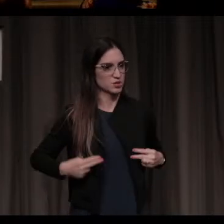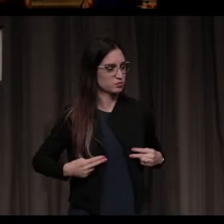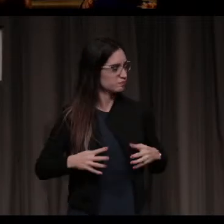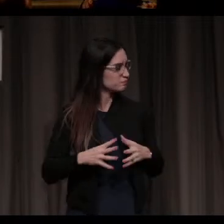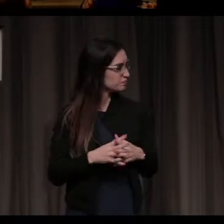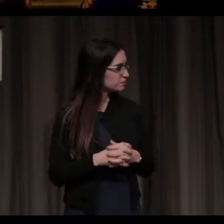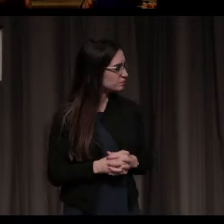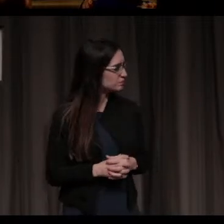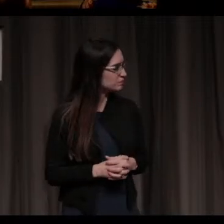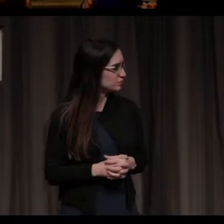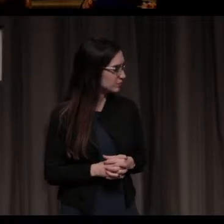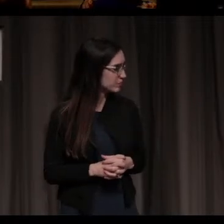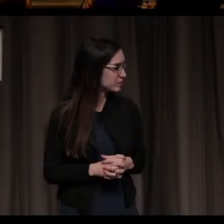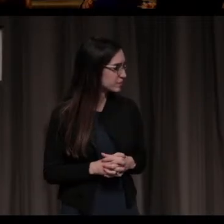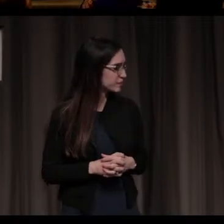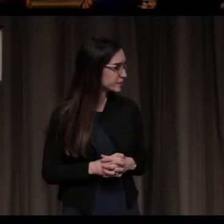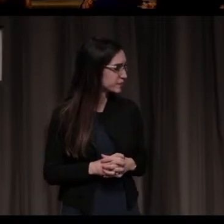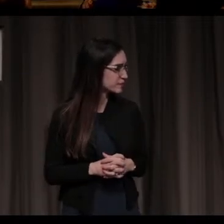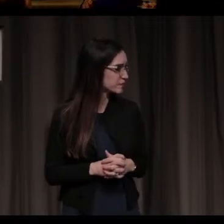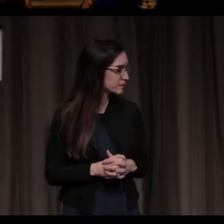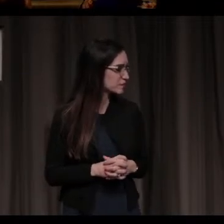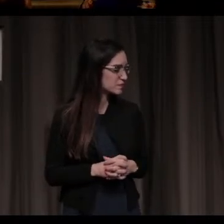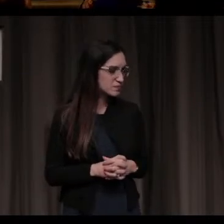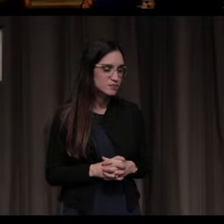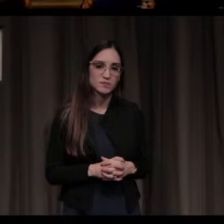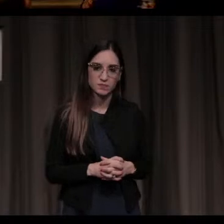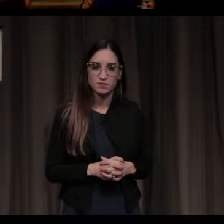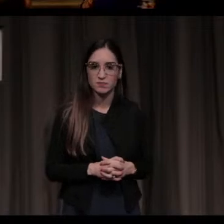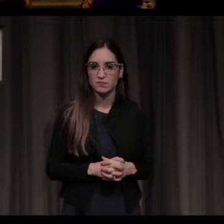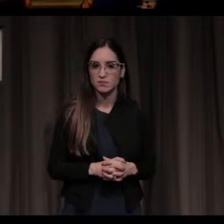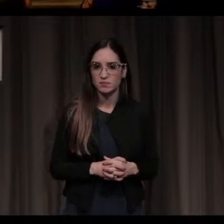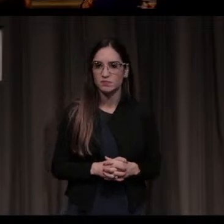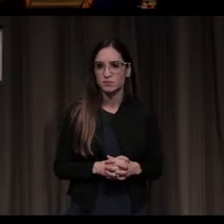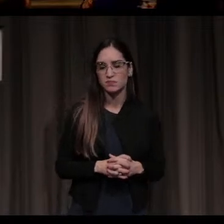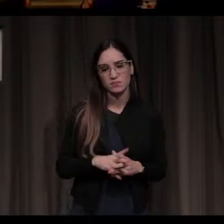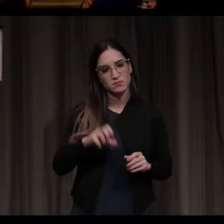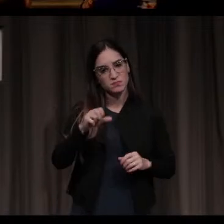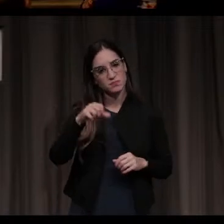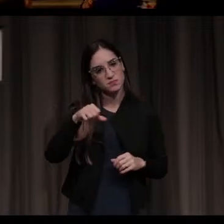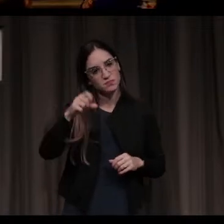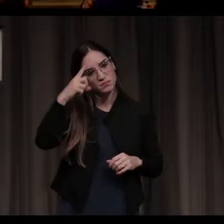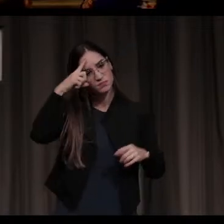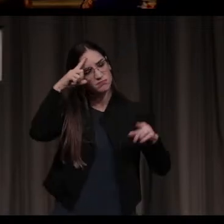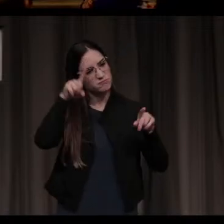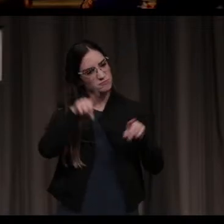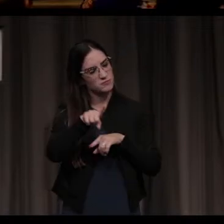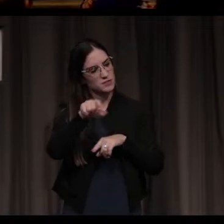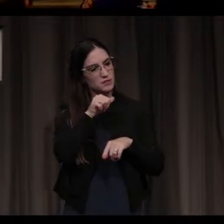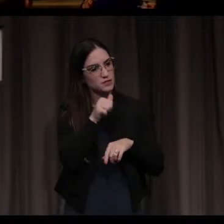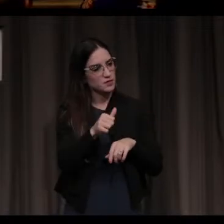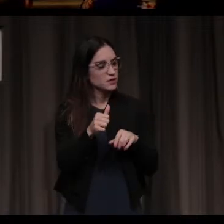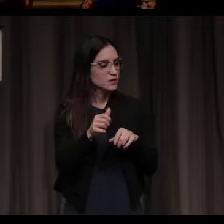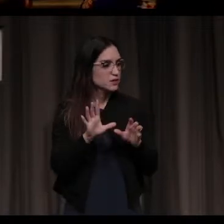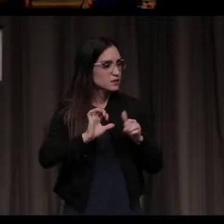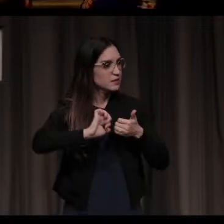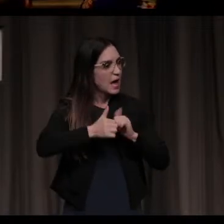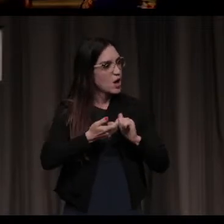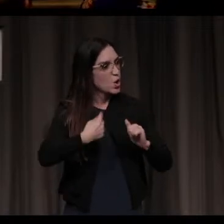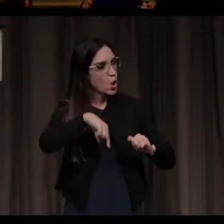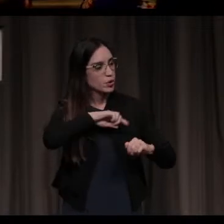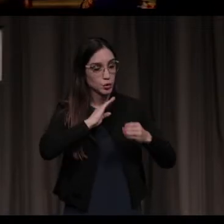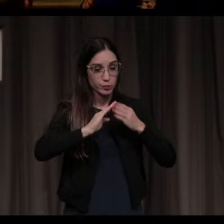Yeah, you touched on some of the important values of the collective and the communal values and